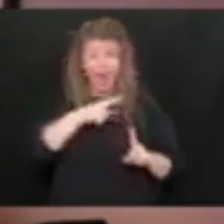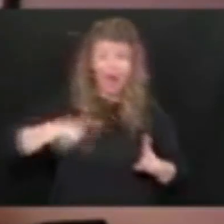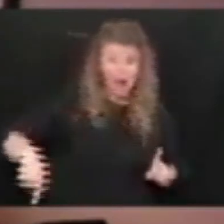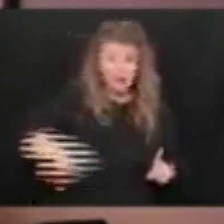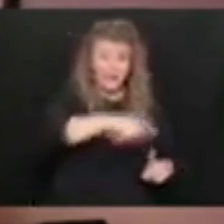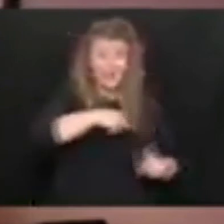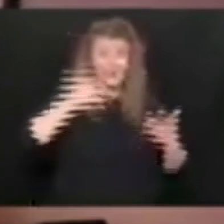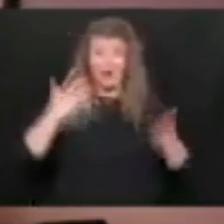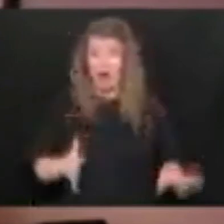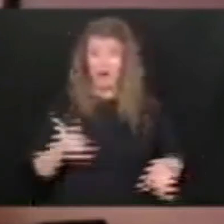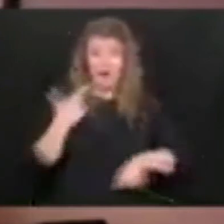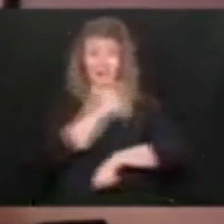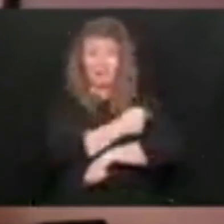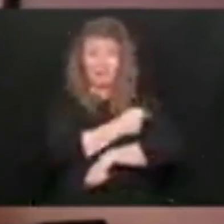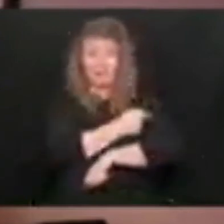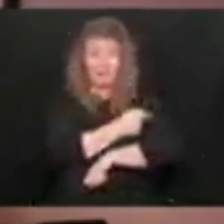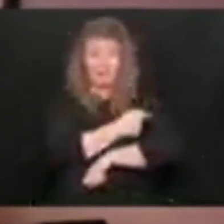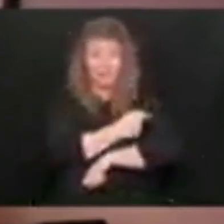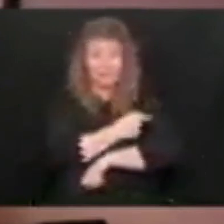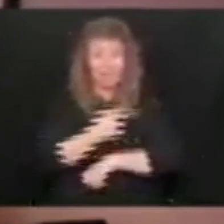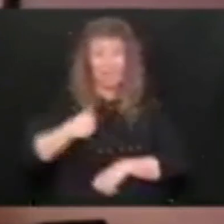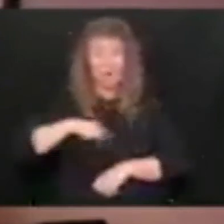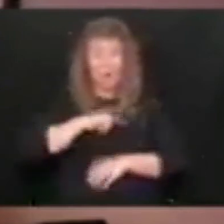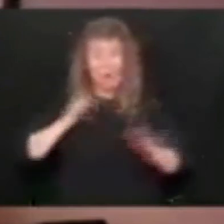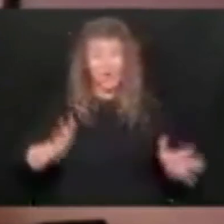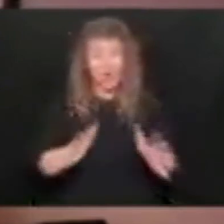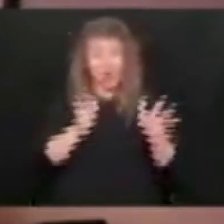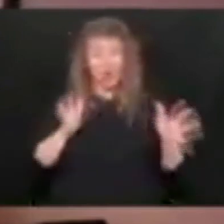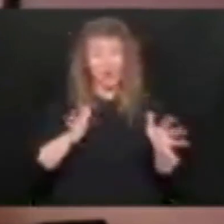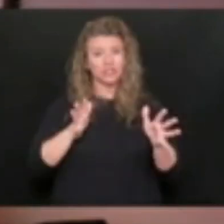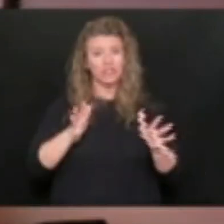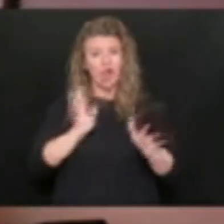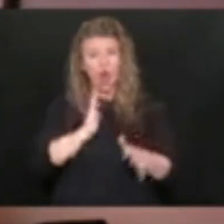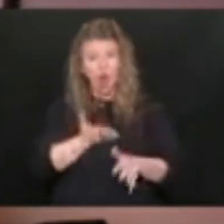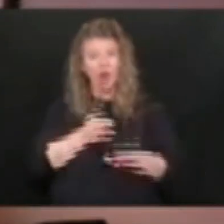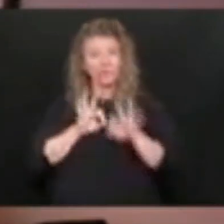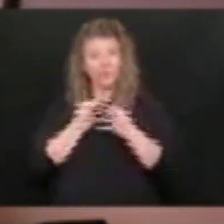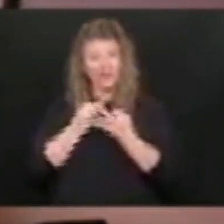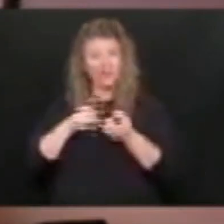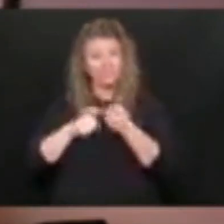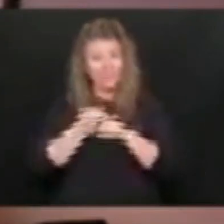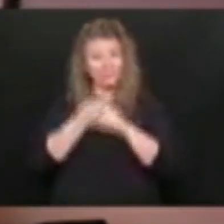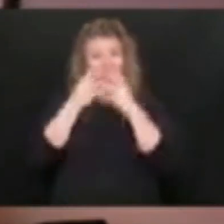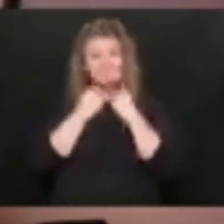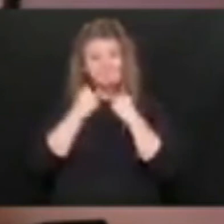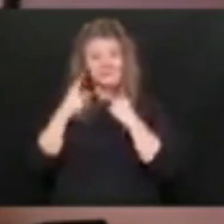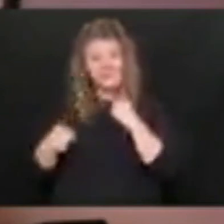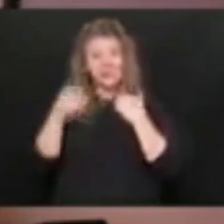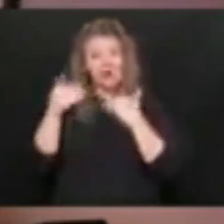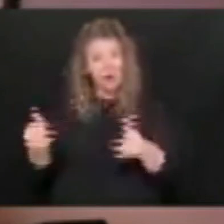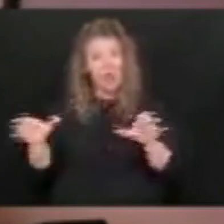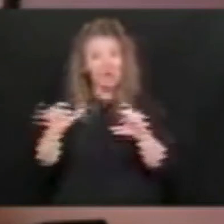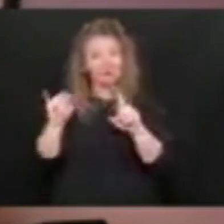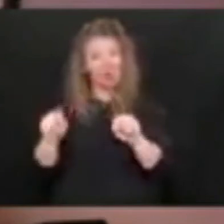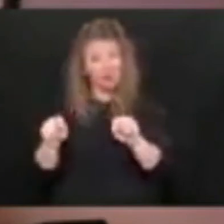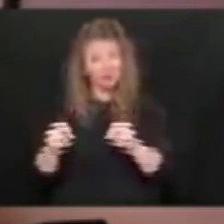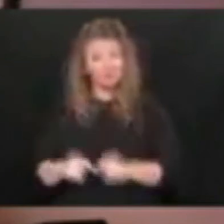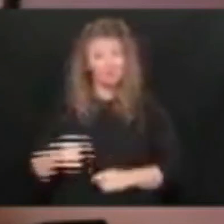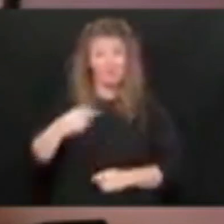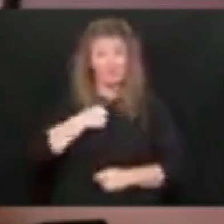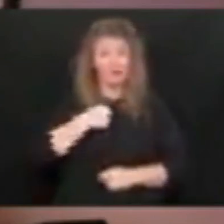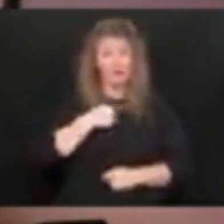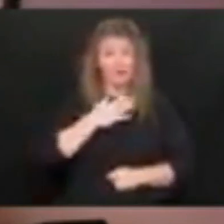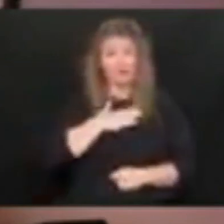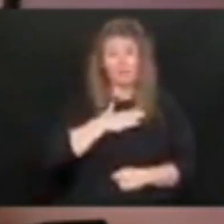the vaccines. We've encouraged our people that we love the most in the world to take the vaccines. For me, my